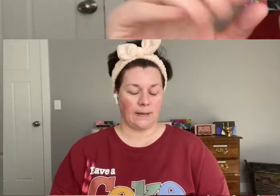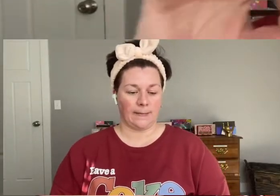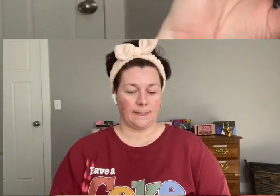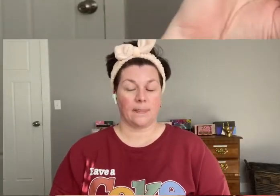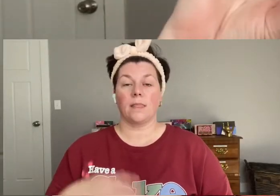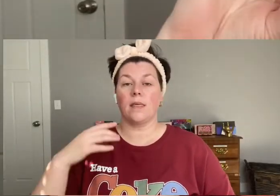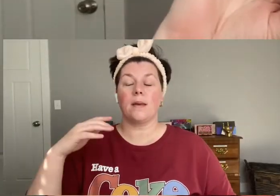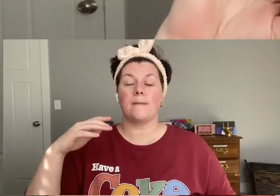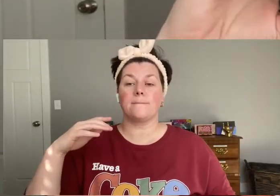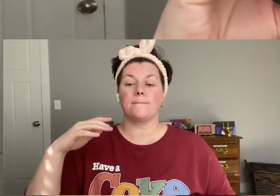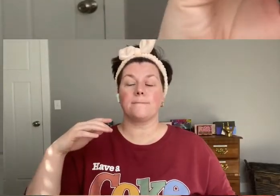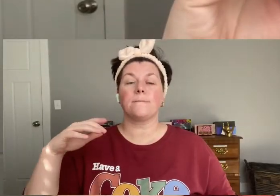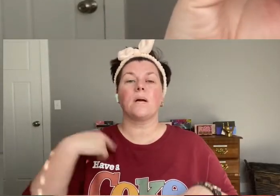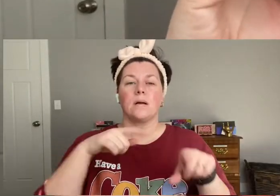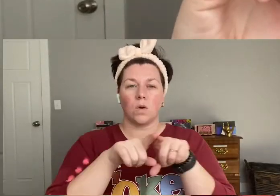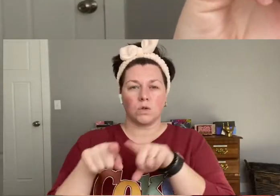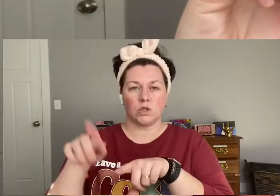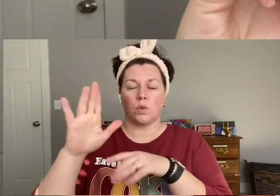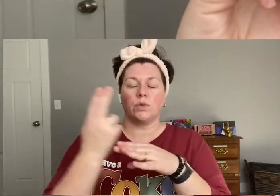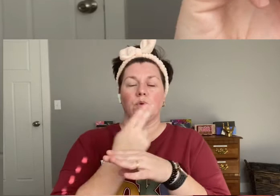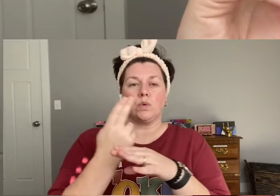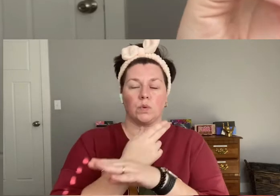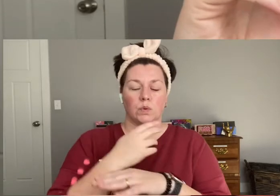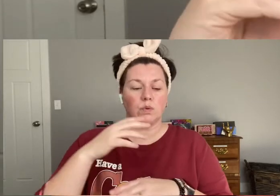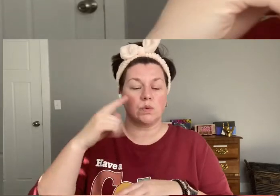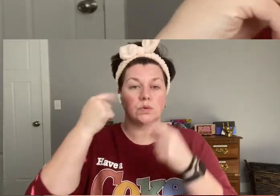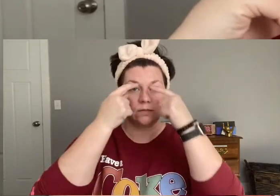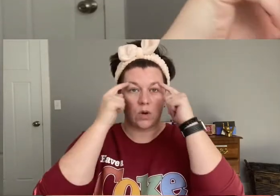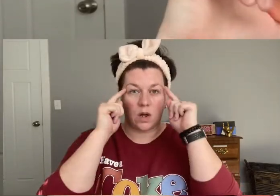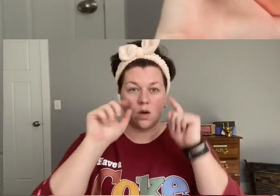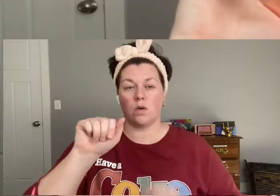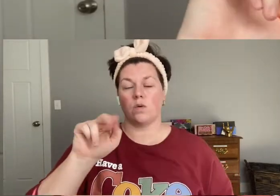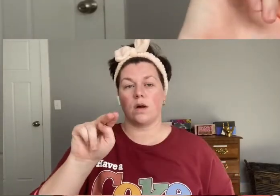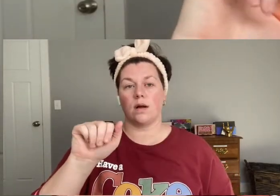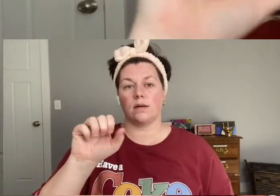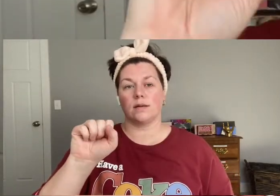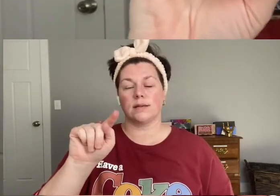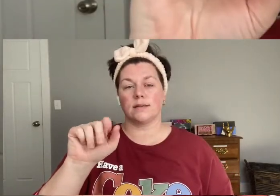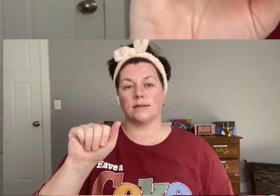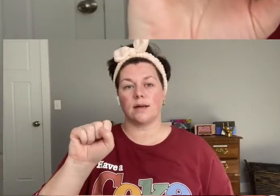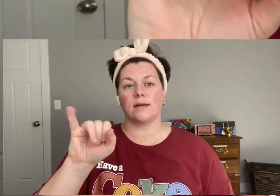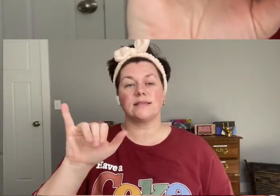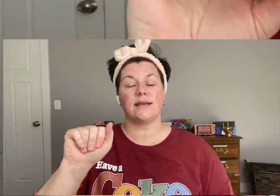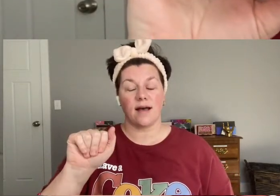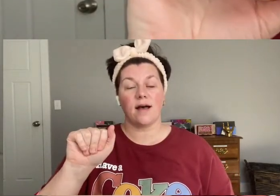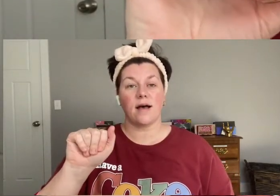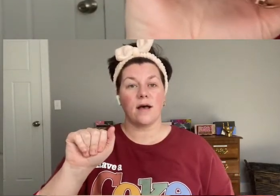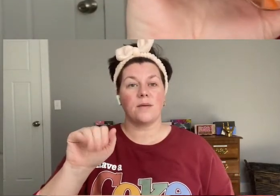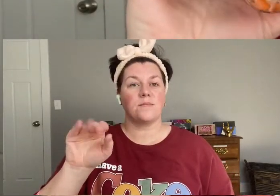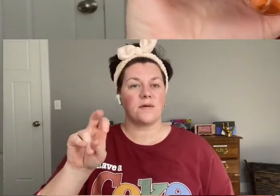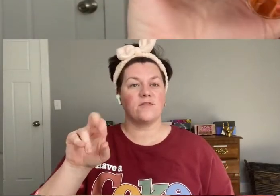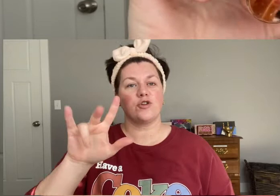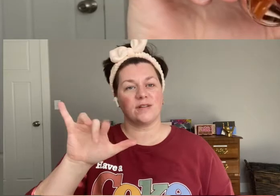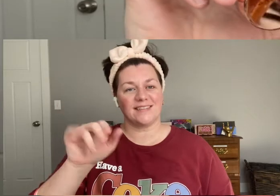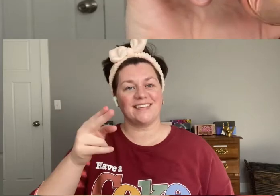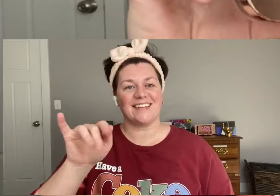last thing is I am gonna be using the Anastasia Brow Freeze, a brow styling wax. I have used this a few times. I